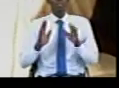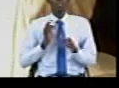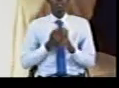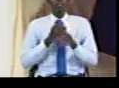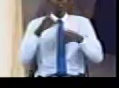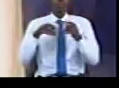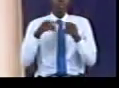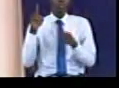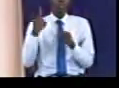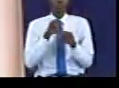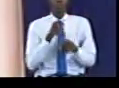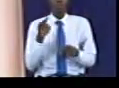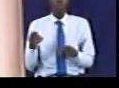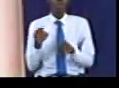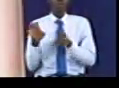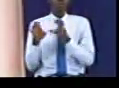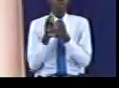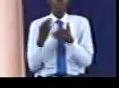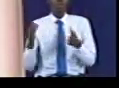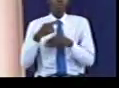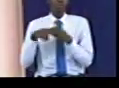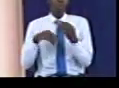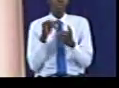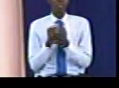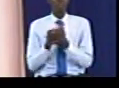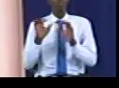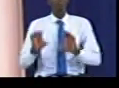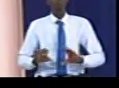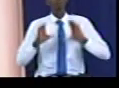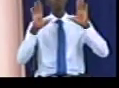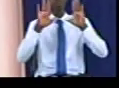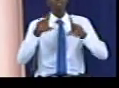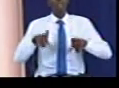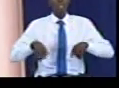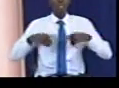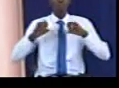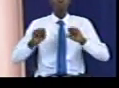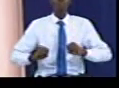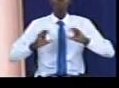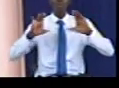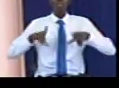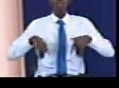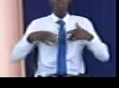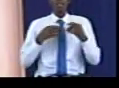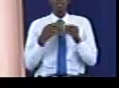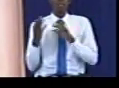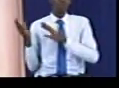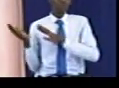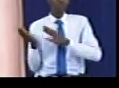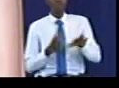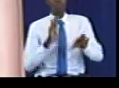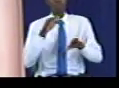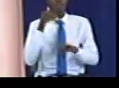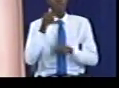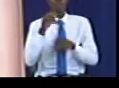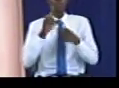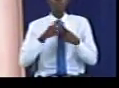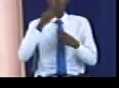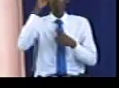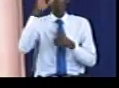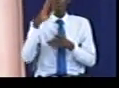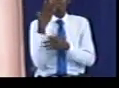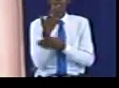do something about that. Consecrate your life. Give yourself, and then abandon yourself to the Lord. It says, let us go